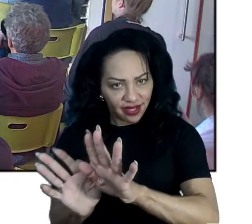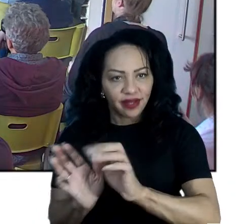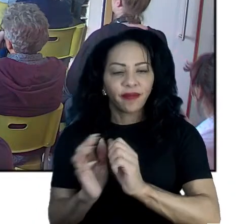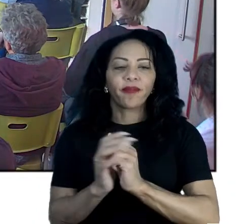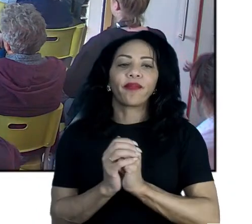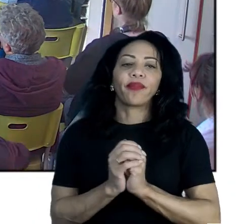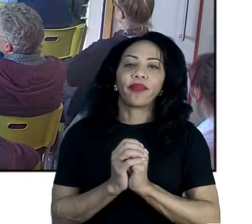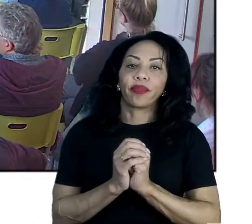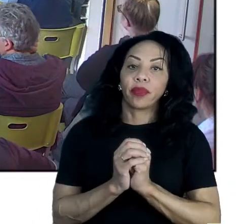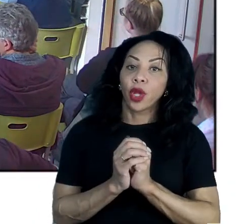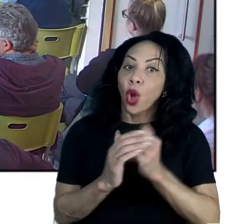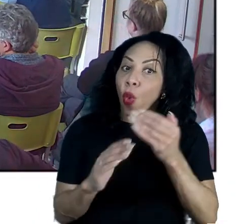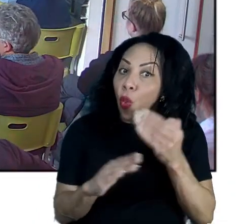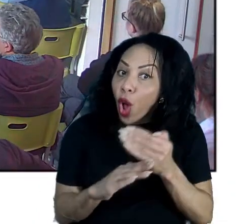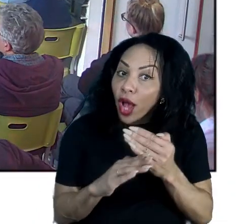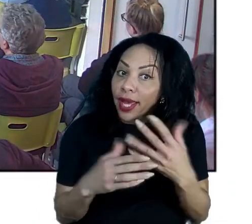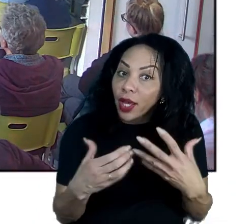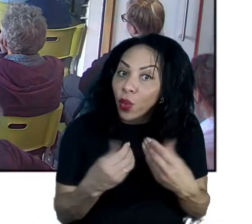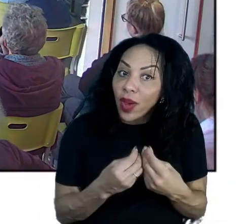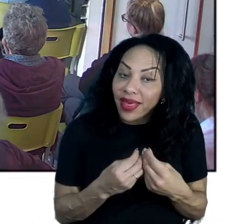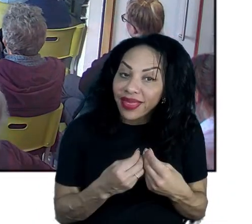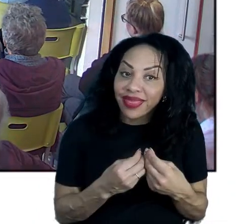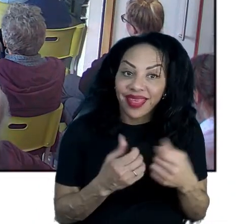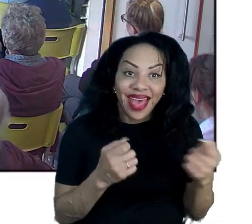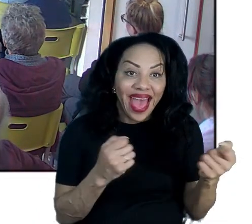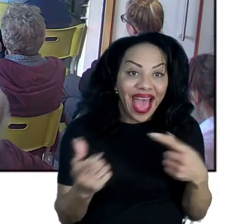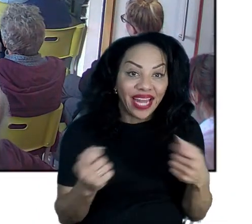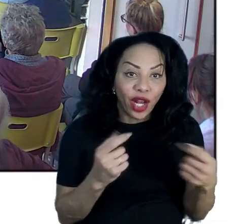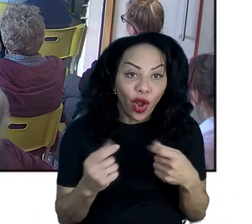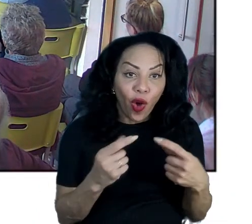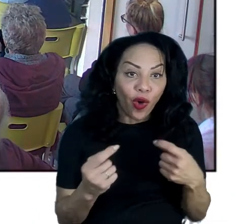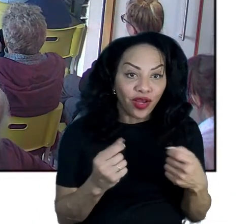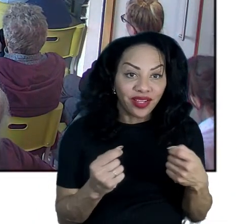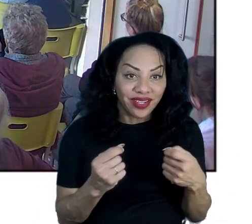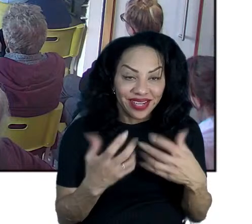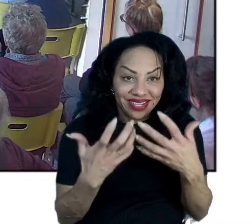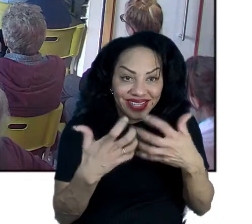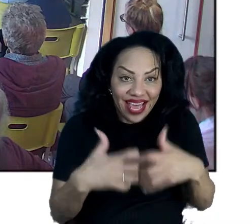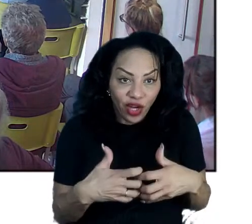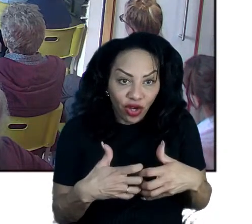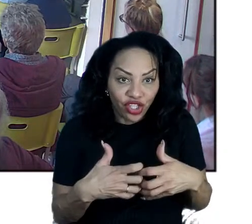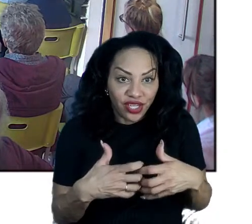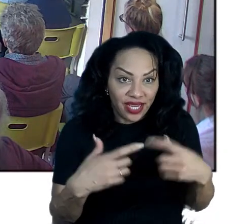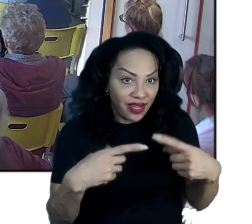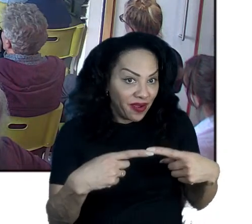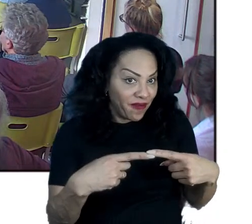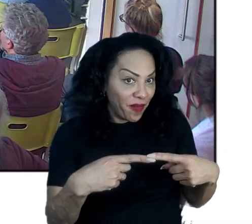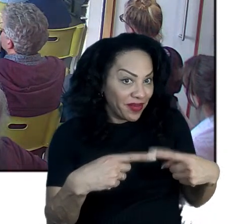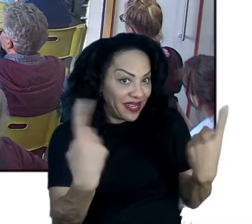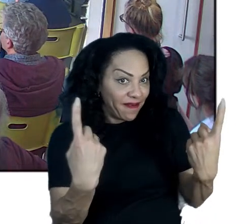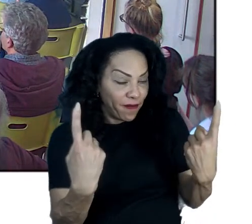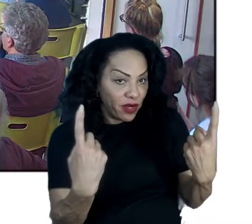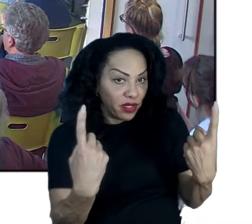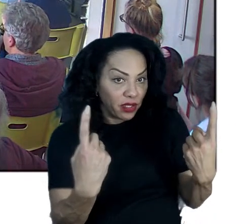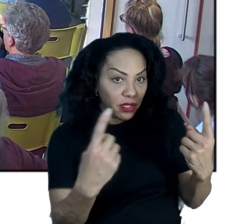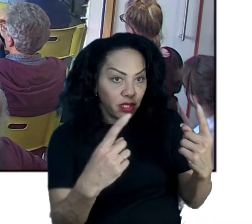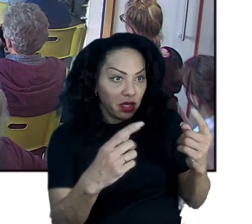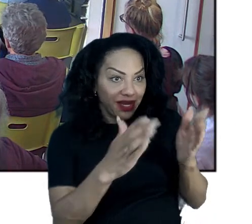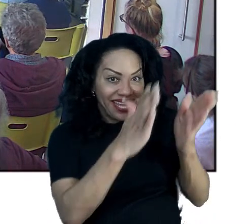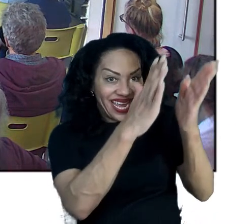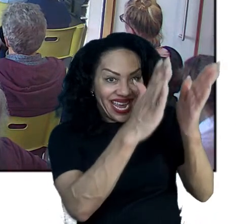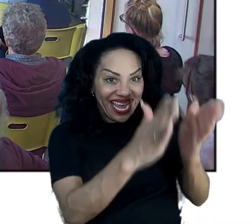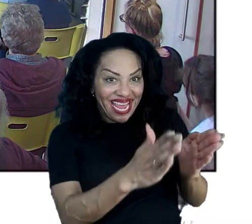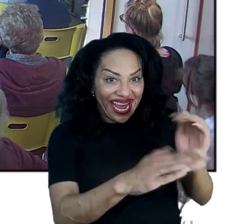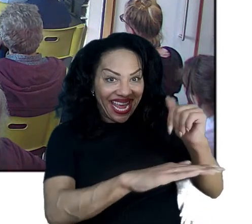other institutions and curating and selecting material from an institution's archive and